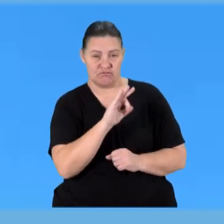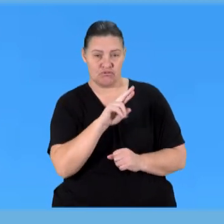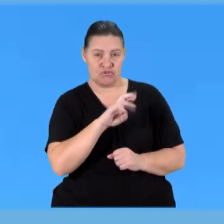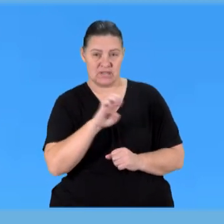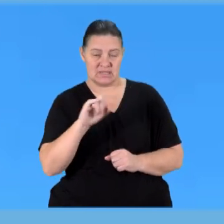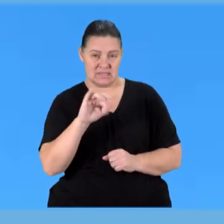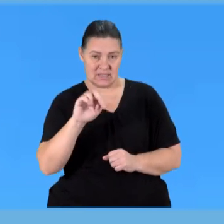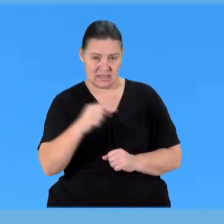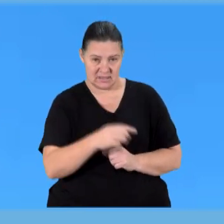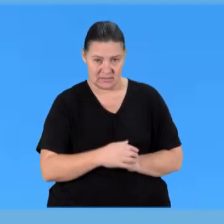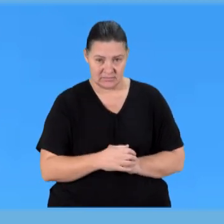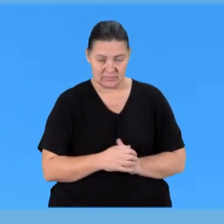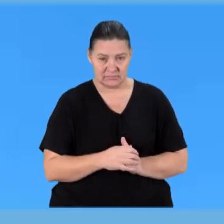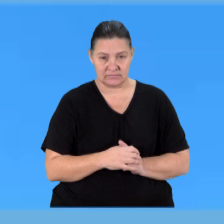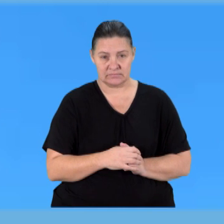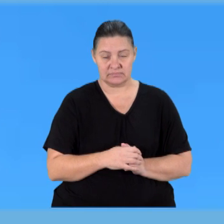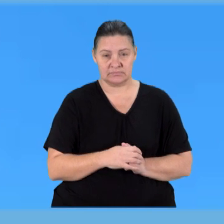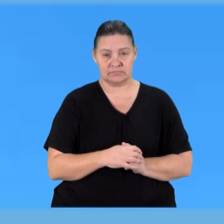freeze. So this is freezing.